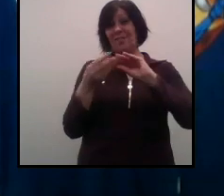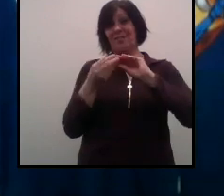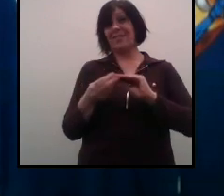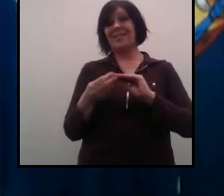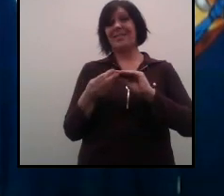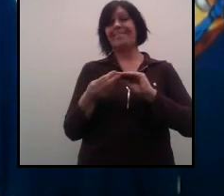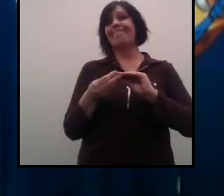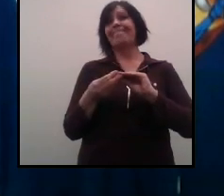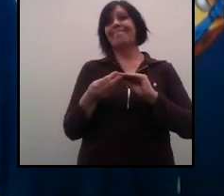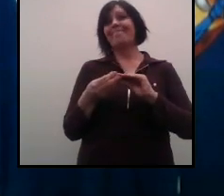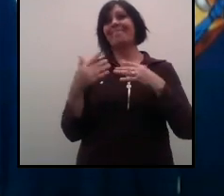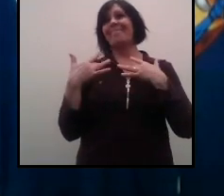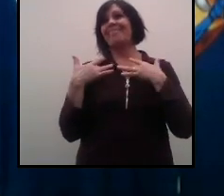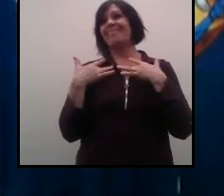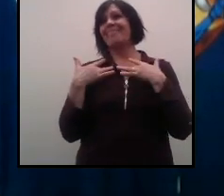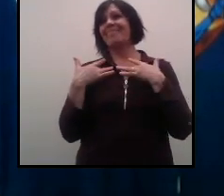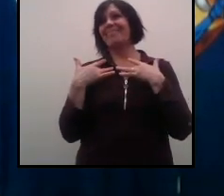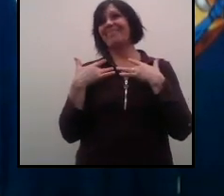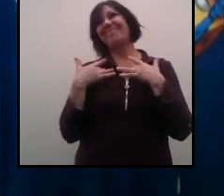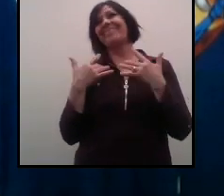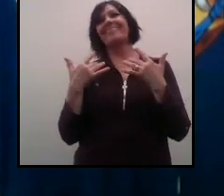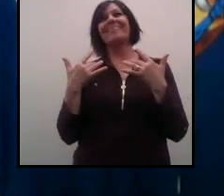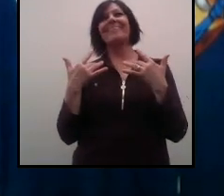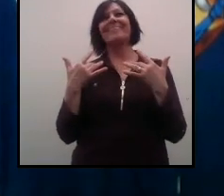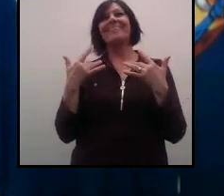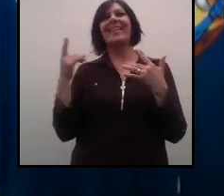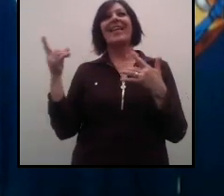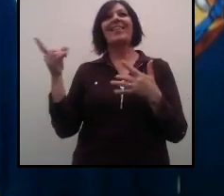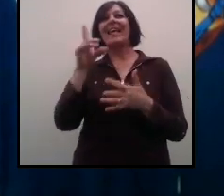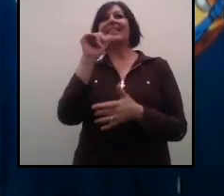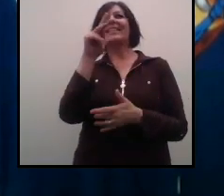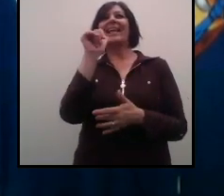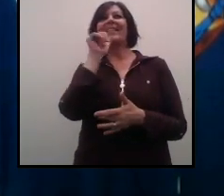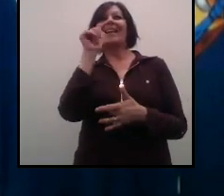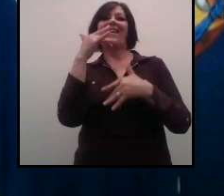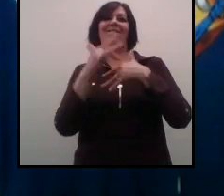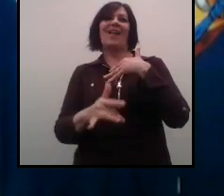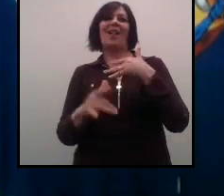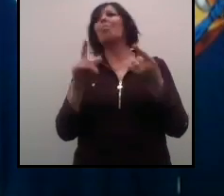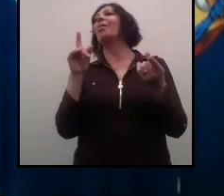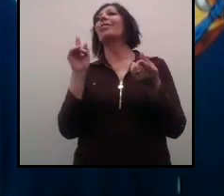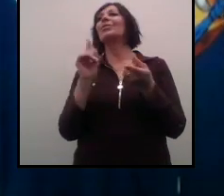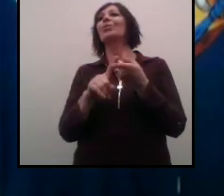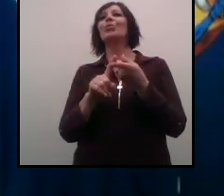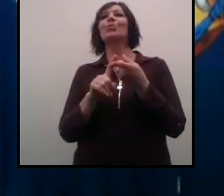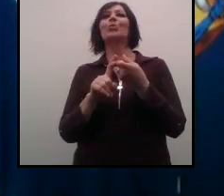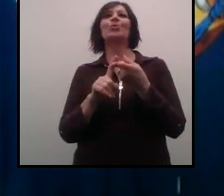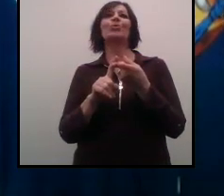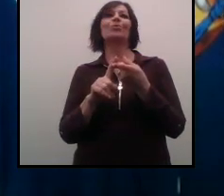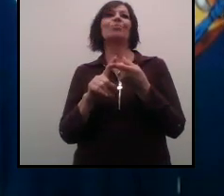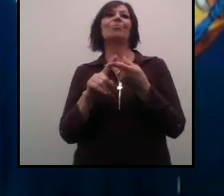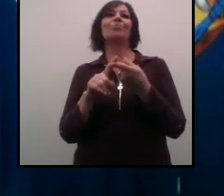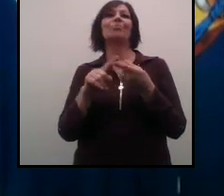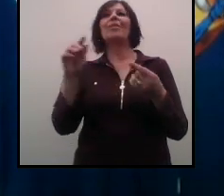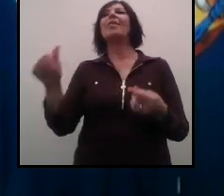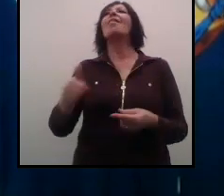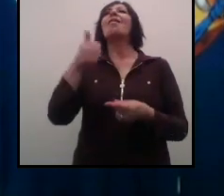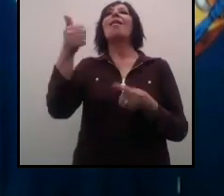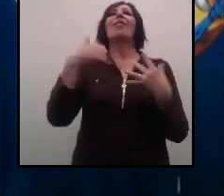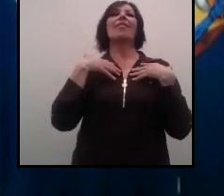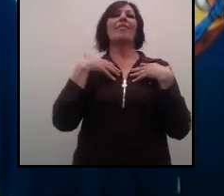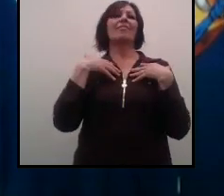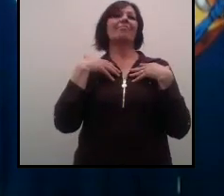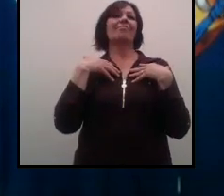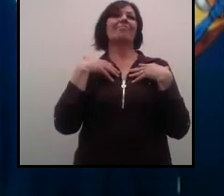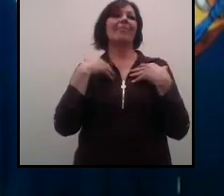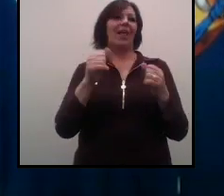is usually, not those data are usually not available to outside of New York State Health Department.